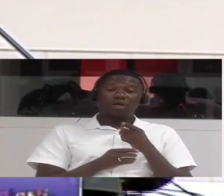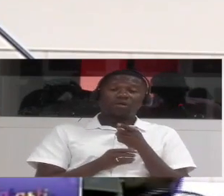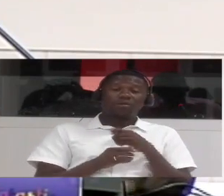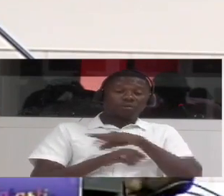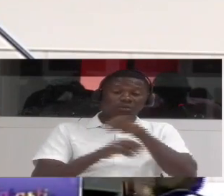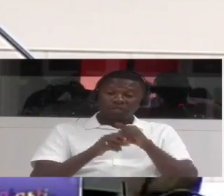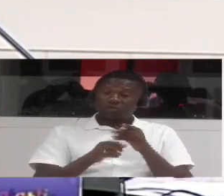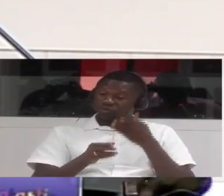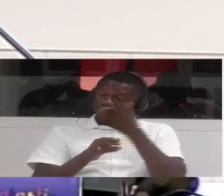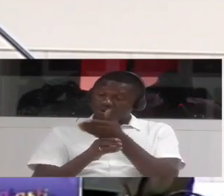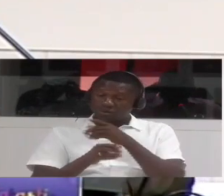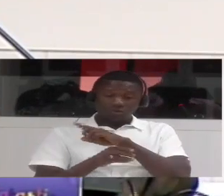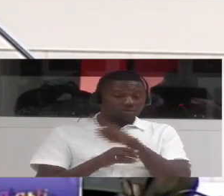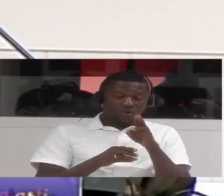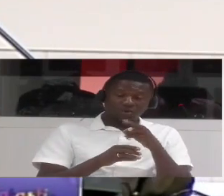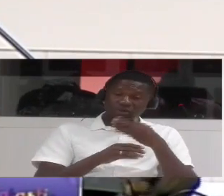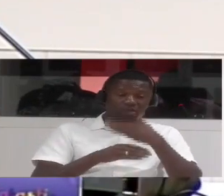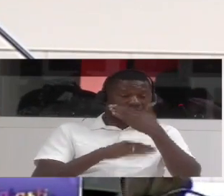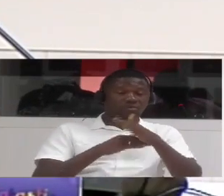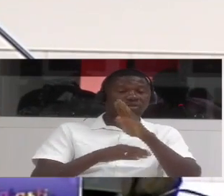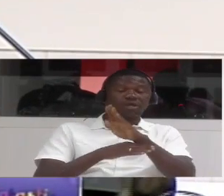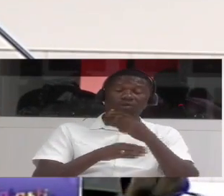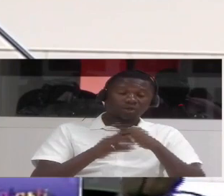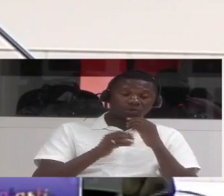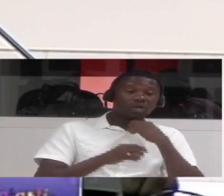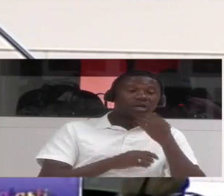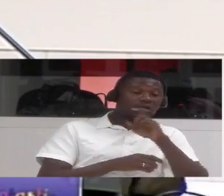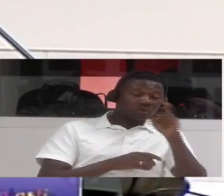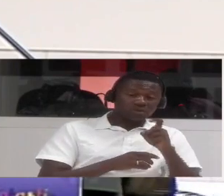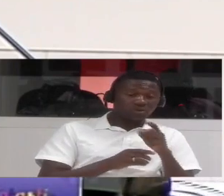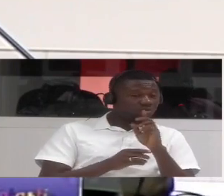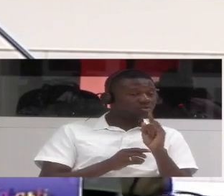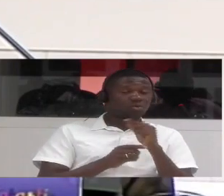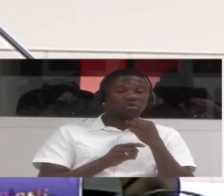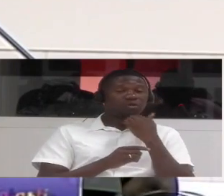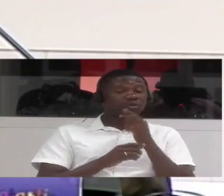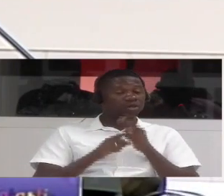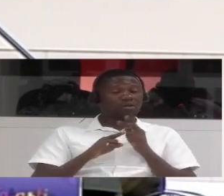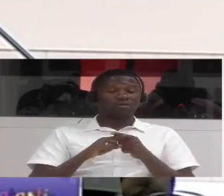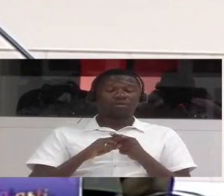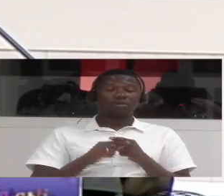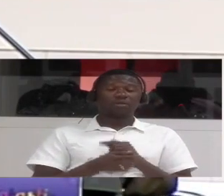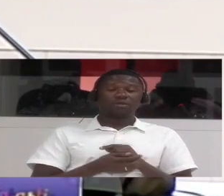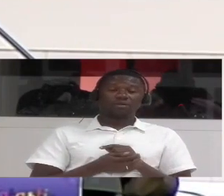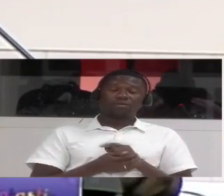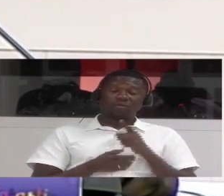So generally, Gambians, particularly journalists, don't have access to information. In